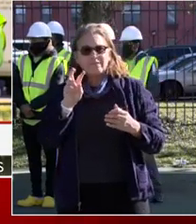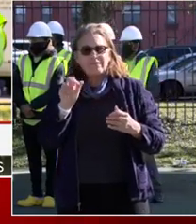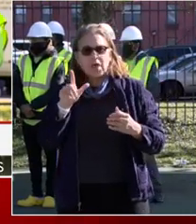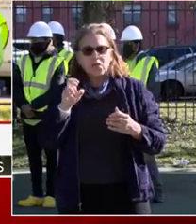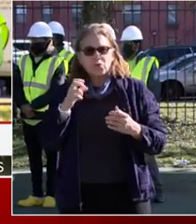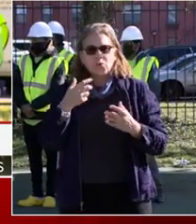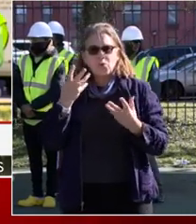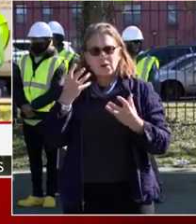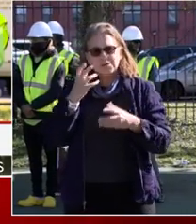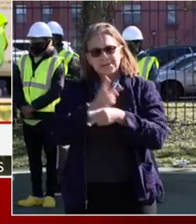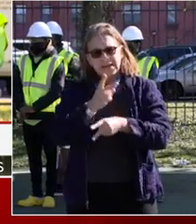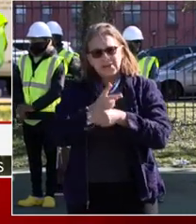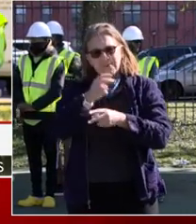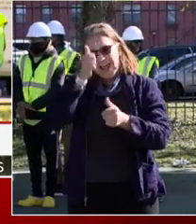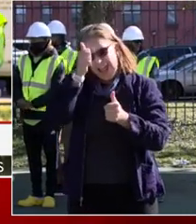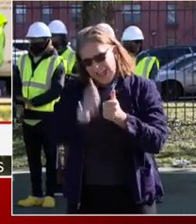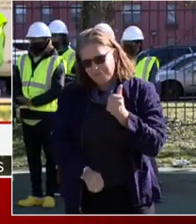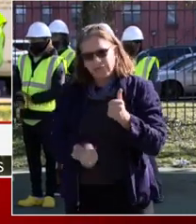fair shot.